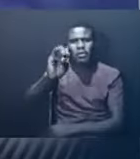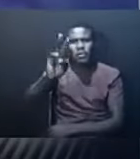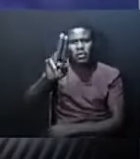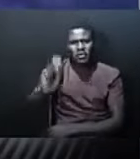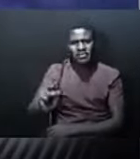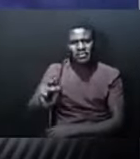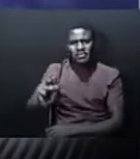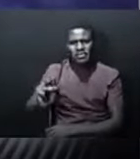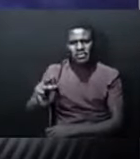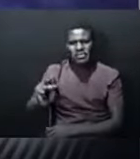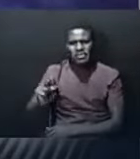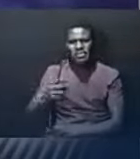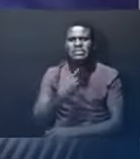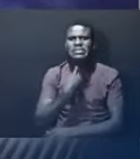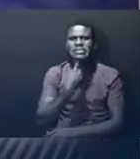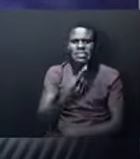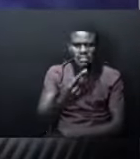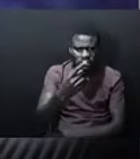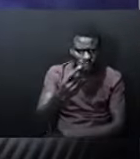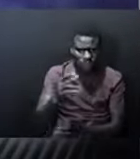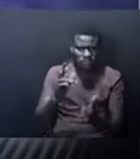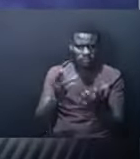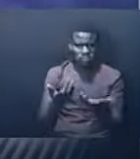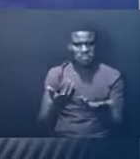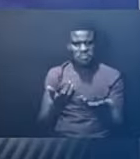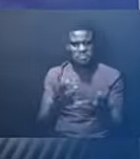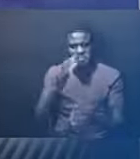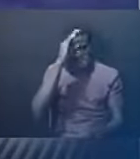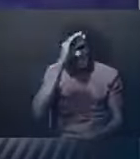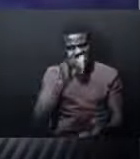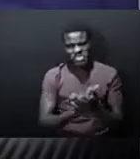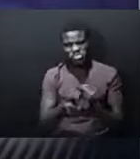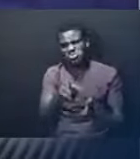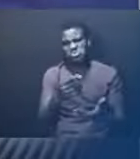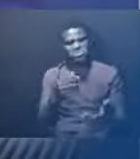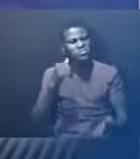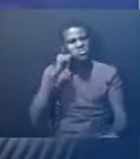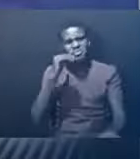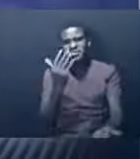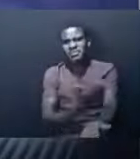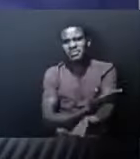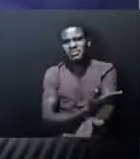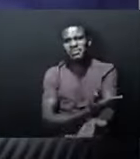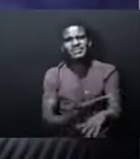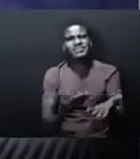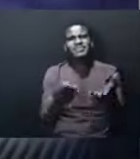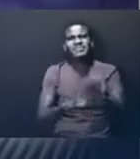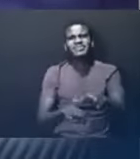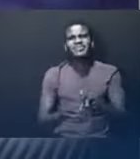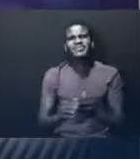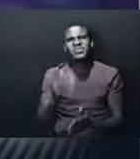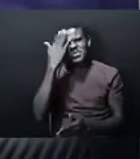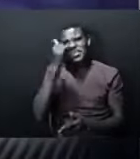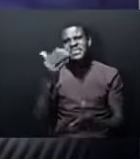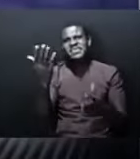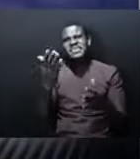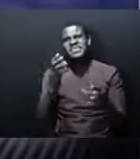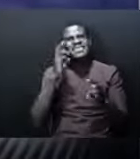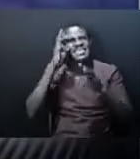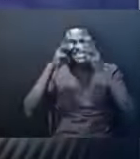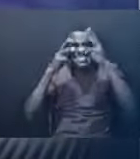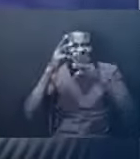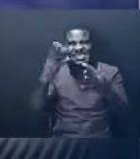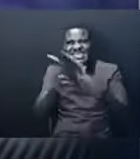Your daughter is dead. Now, this is what they said. Why bother the teacher